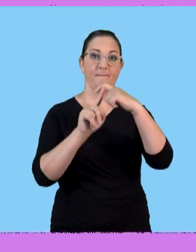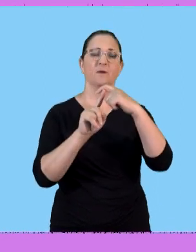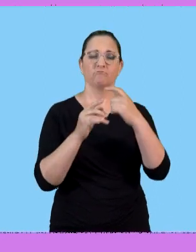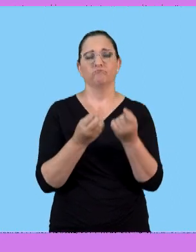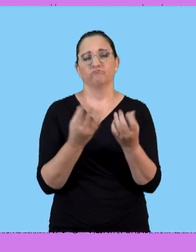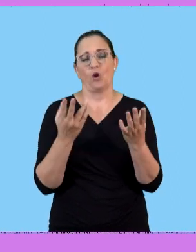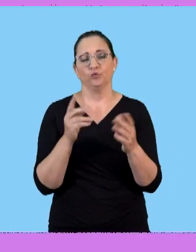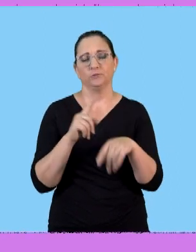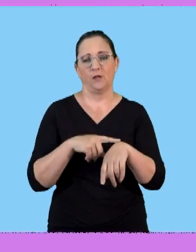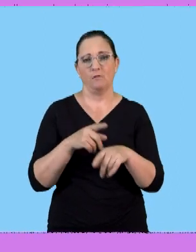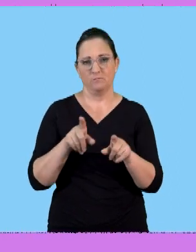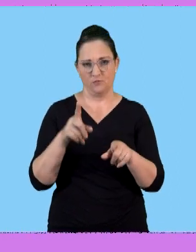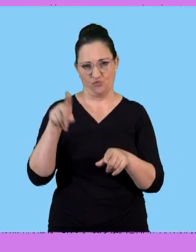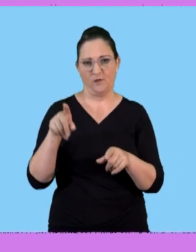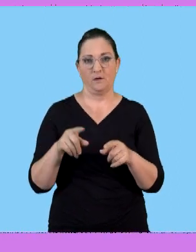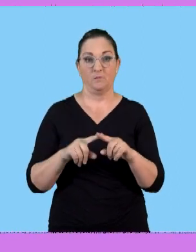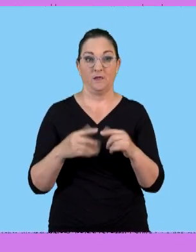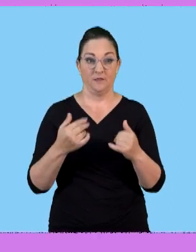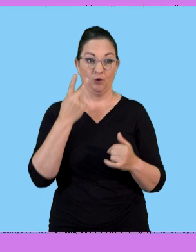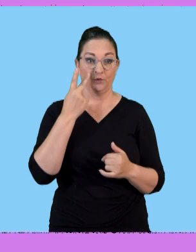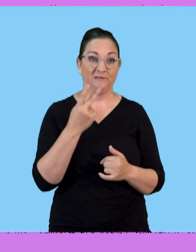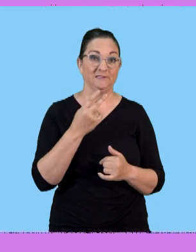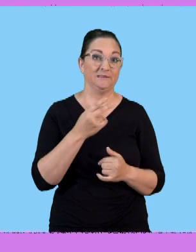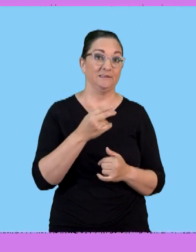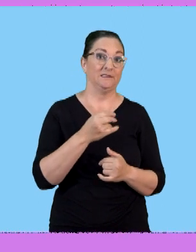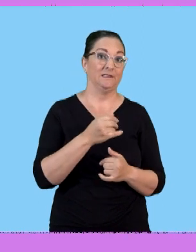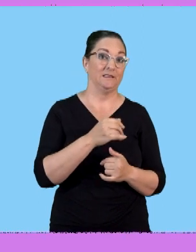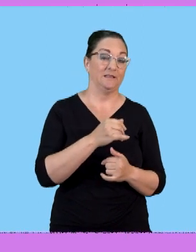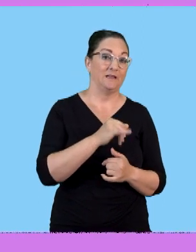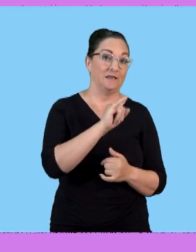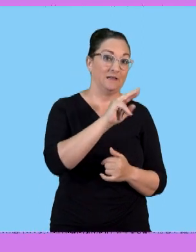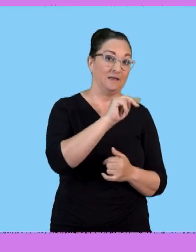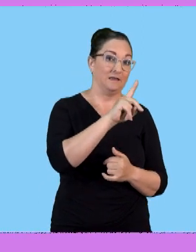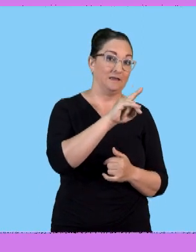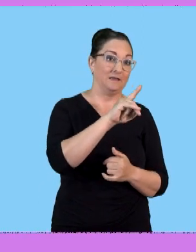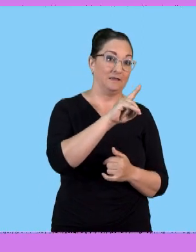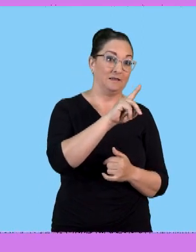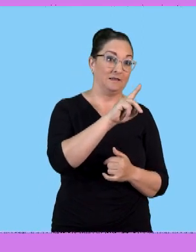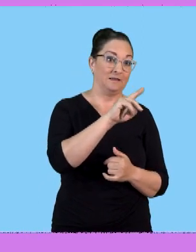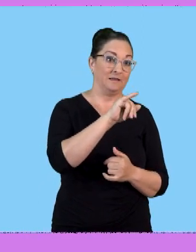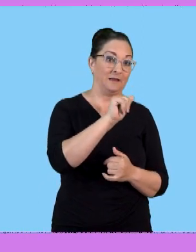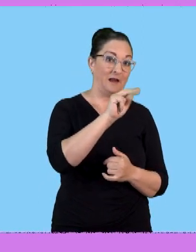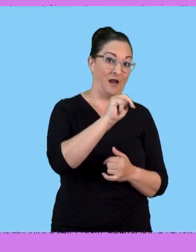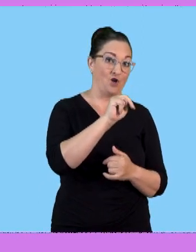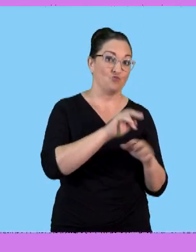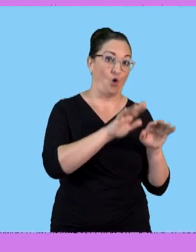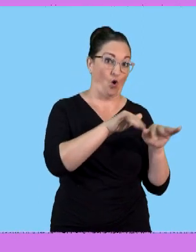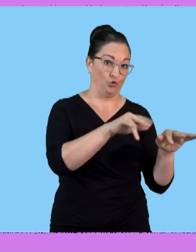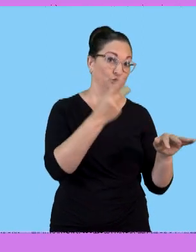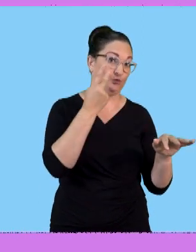is on most of our maps. I can also see there's the Indian Ocean, so meaning there's the sea there. Then we